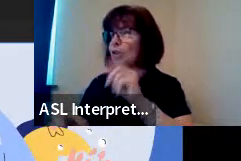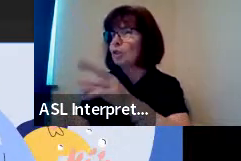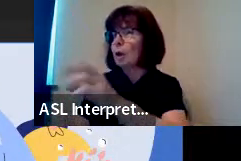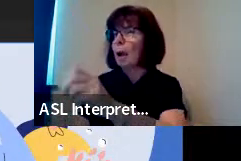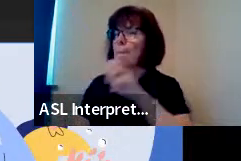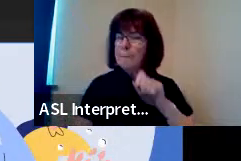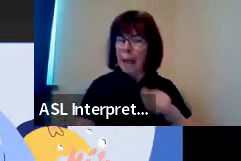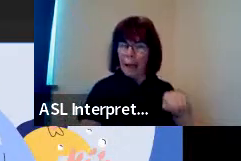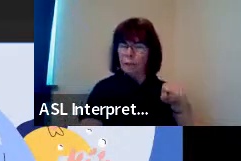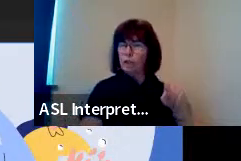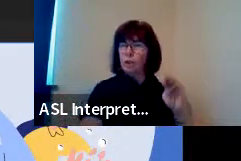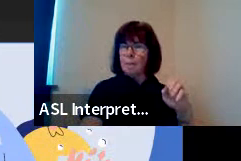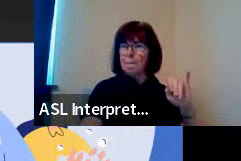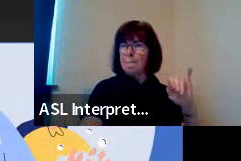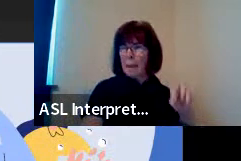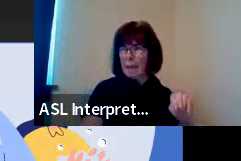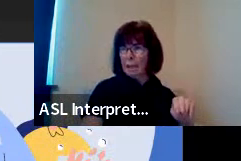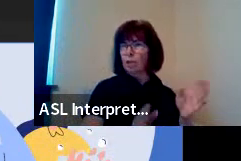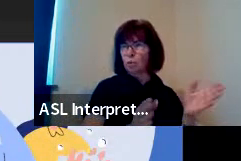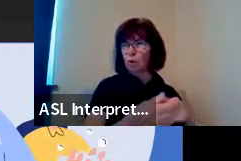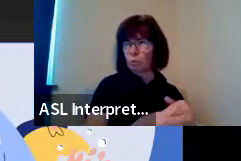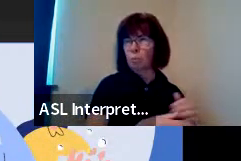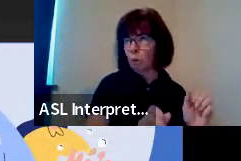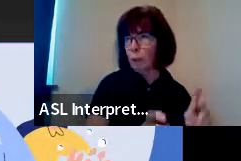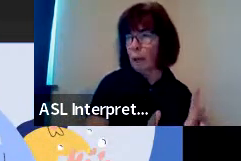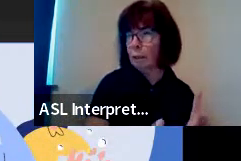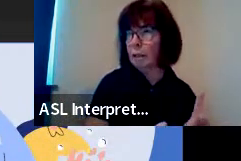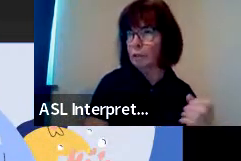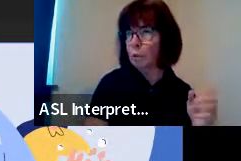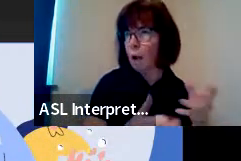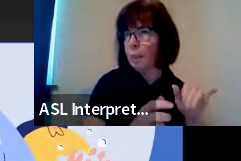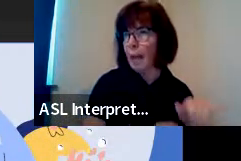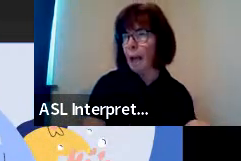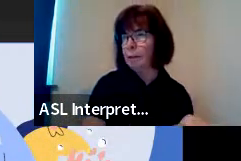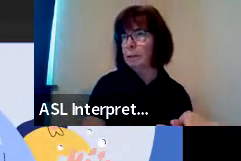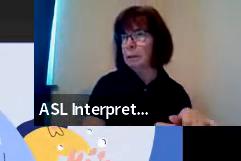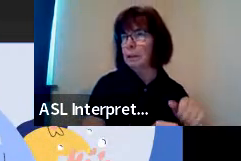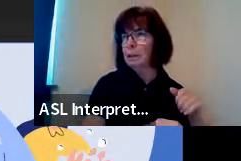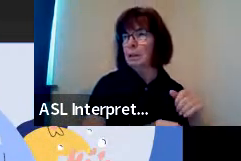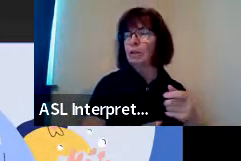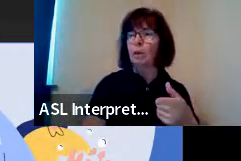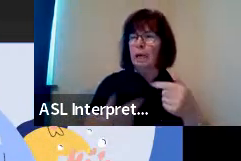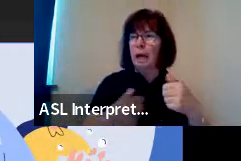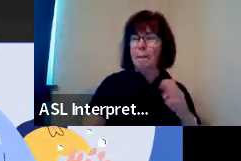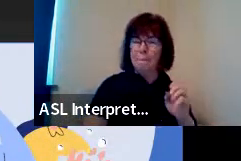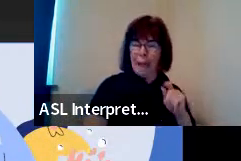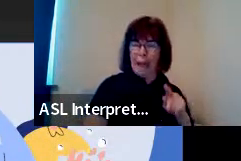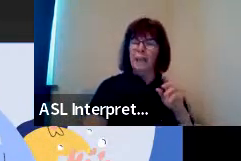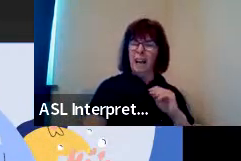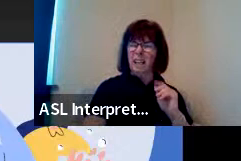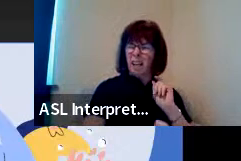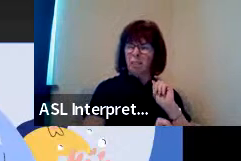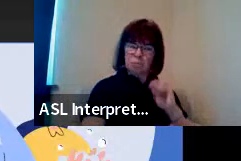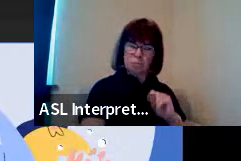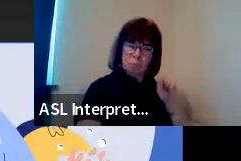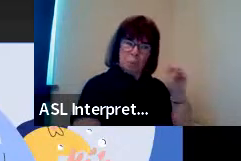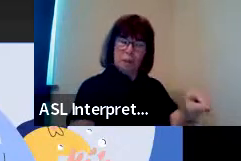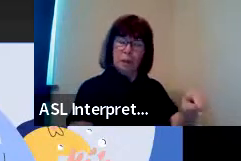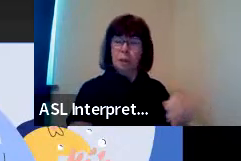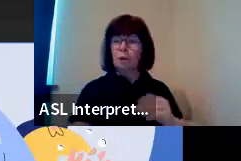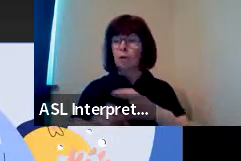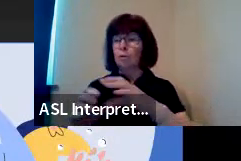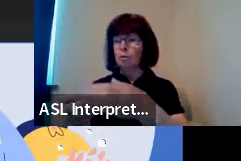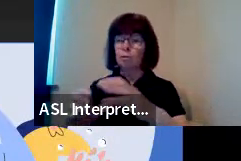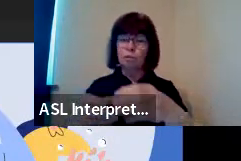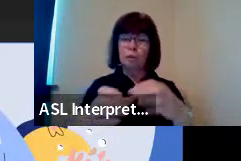main room. Okay. Yes, you can come back to the main room and I can reassign you. So one of the 3 rooms will be